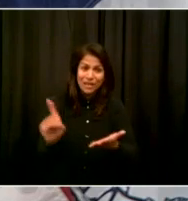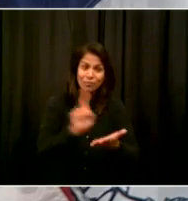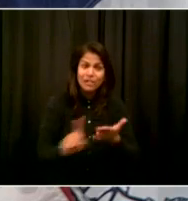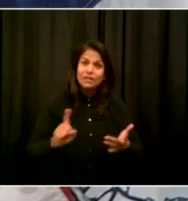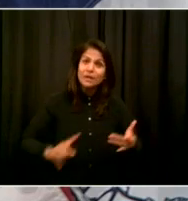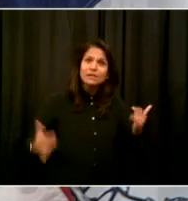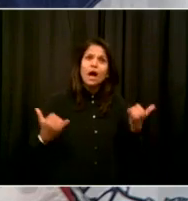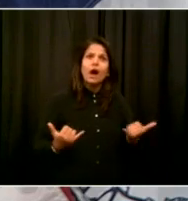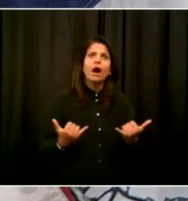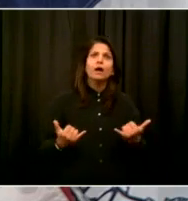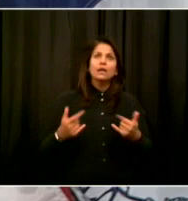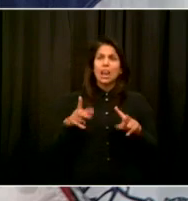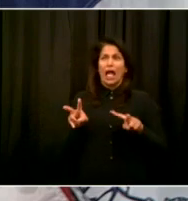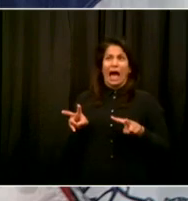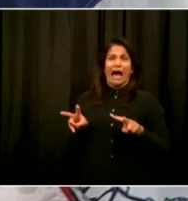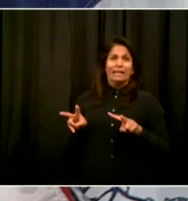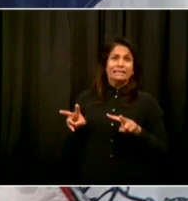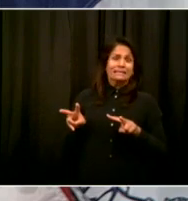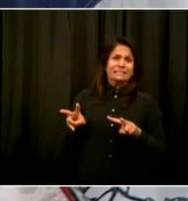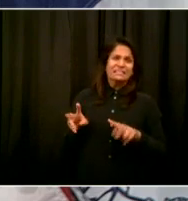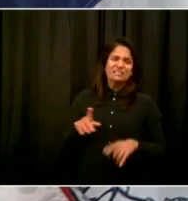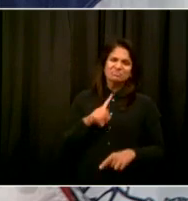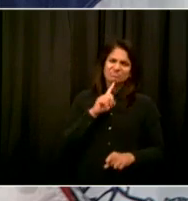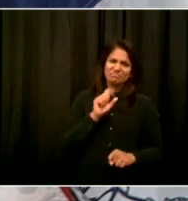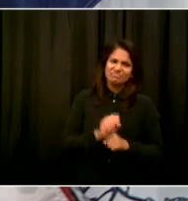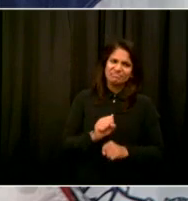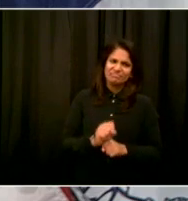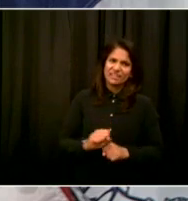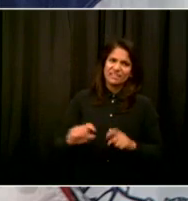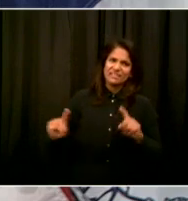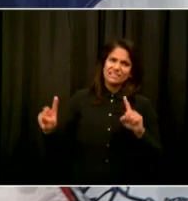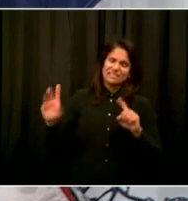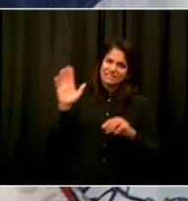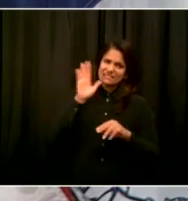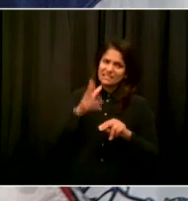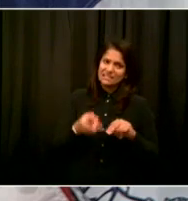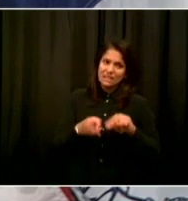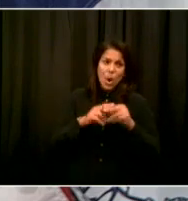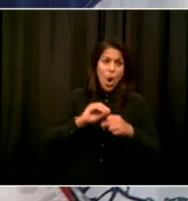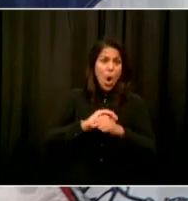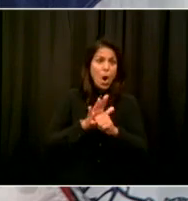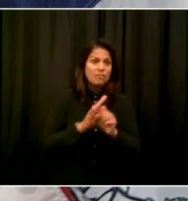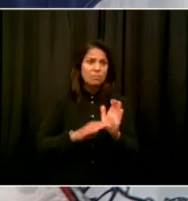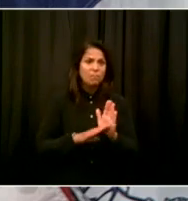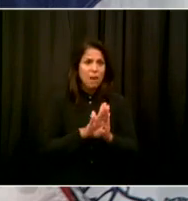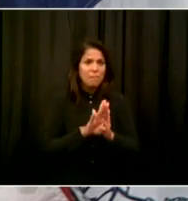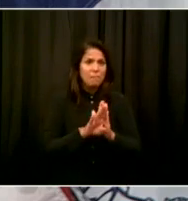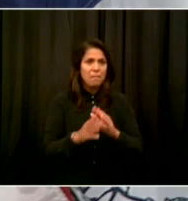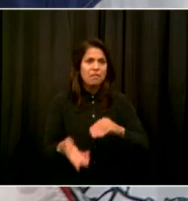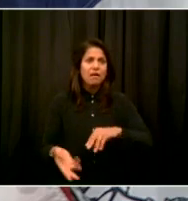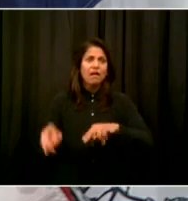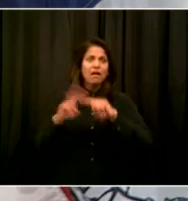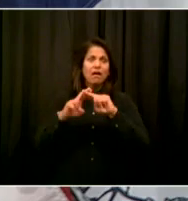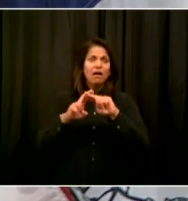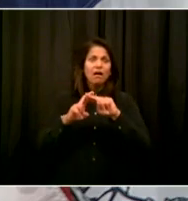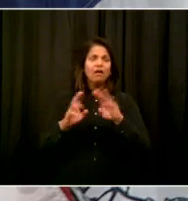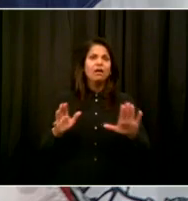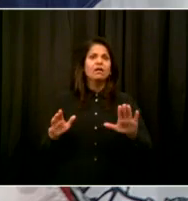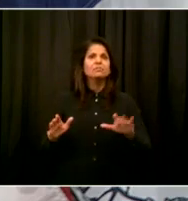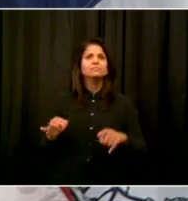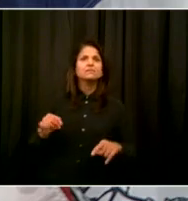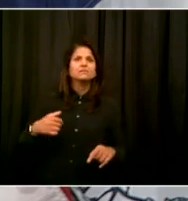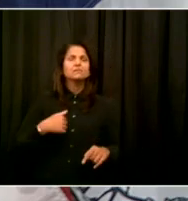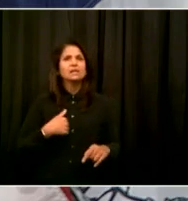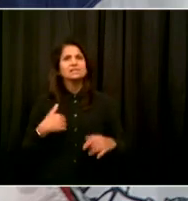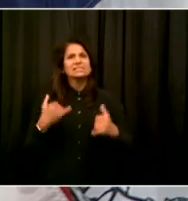this city. And that is dangerous. So we have one last chance to stop a second wave. It's as simple as this. This is my message to